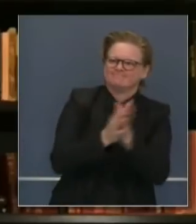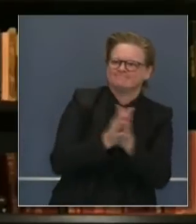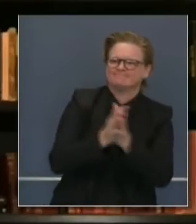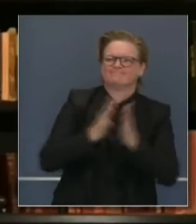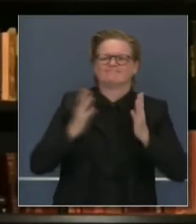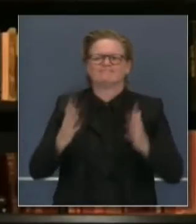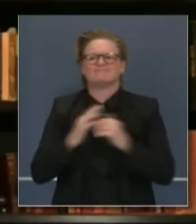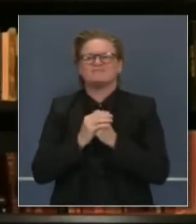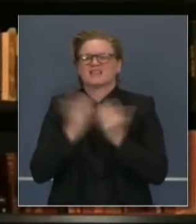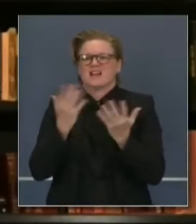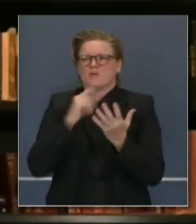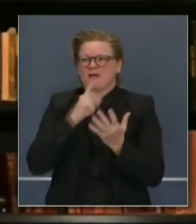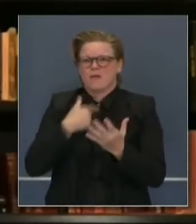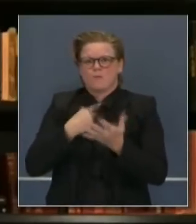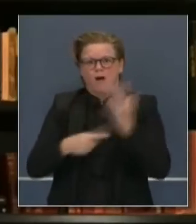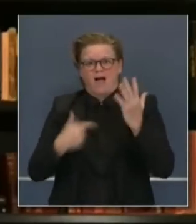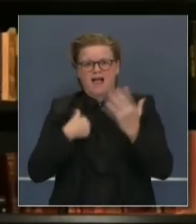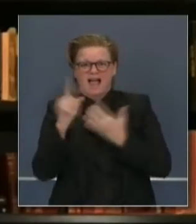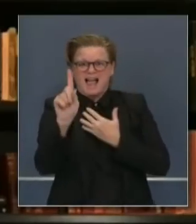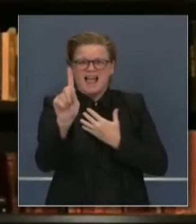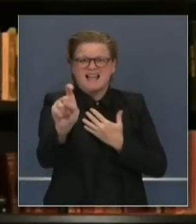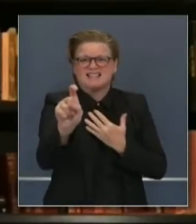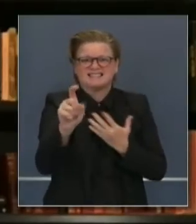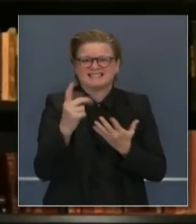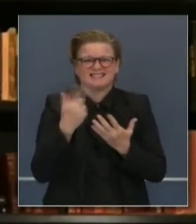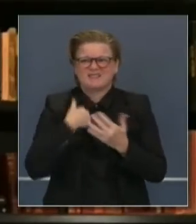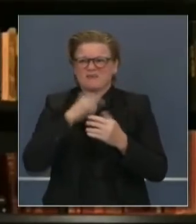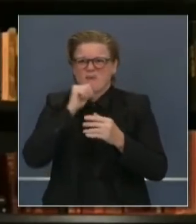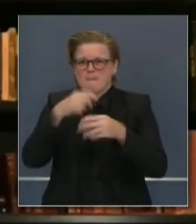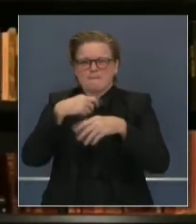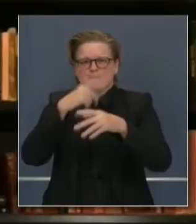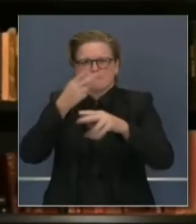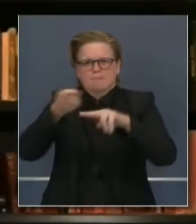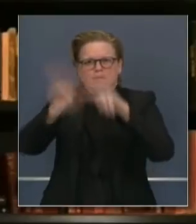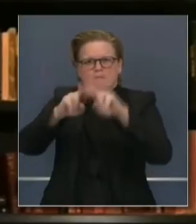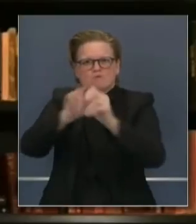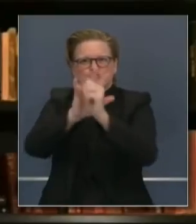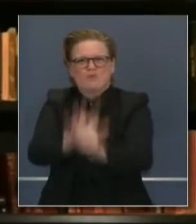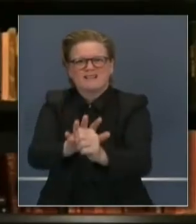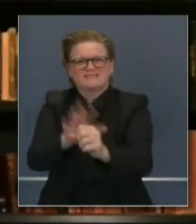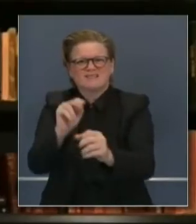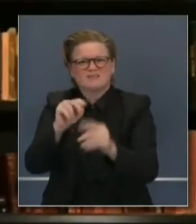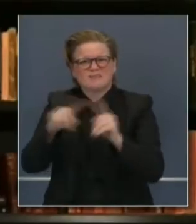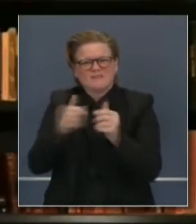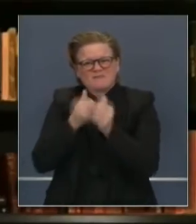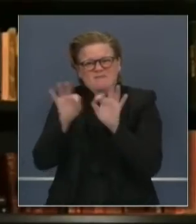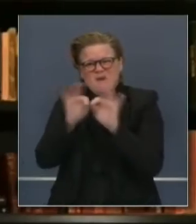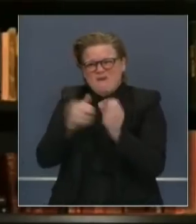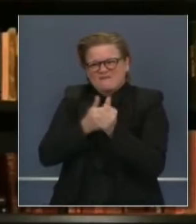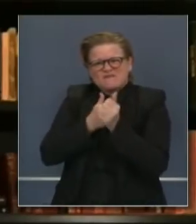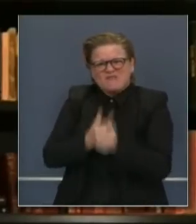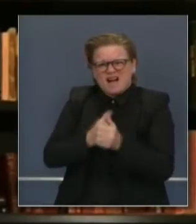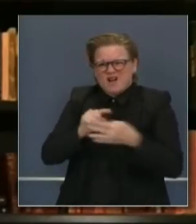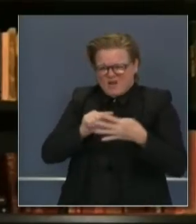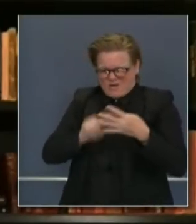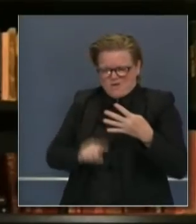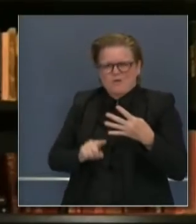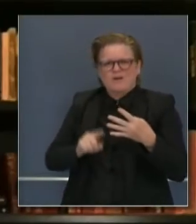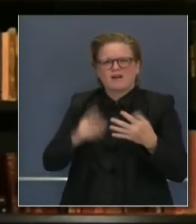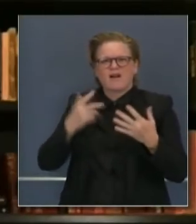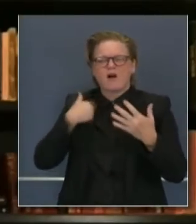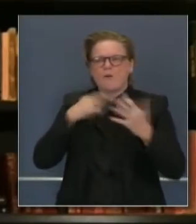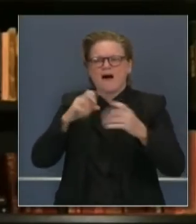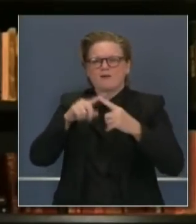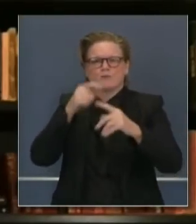naive about the pressure and stress that you're under. I'm not naive about the impact this has on your dreams, particularly small businessmen